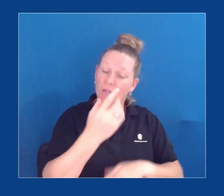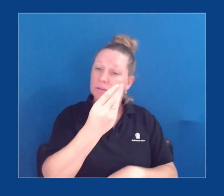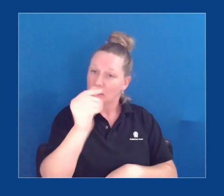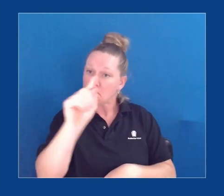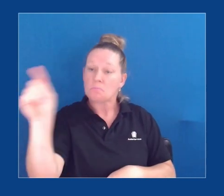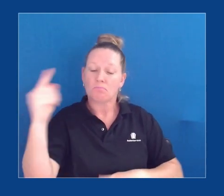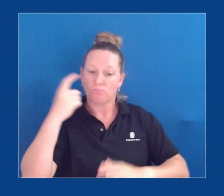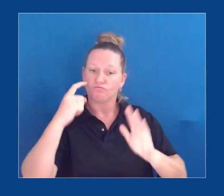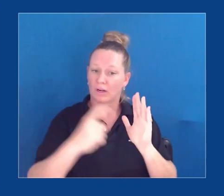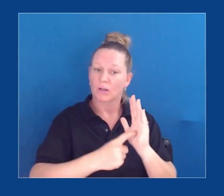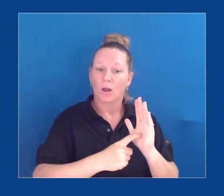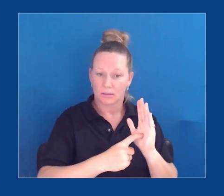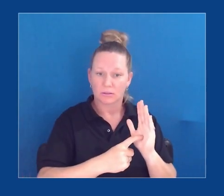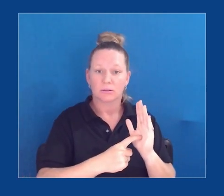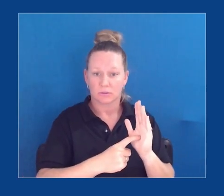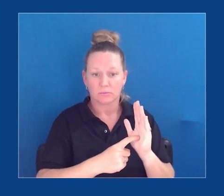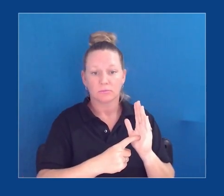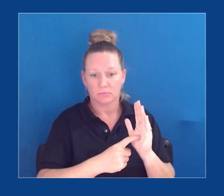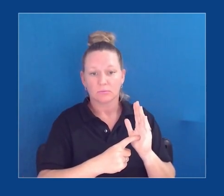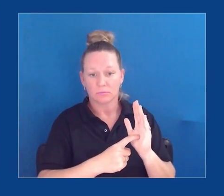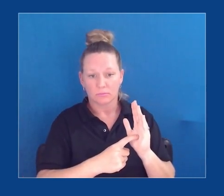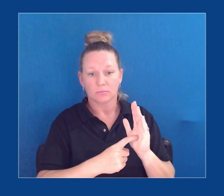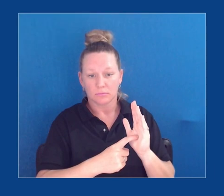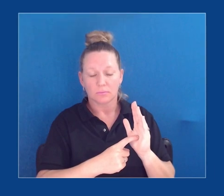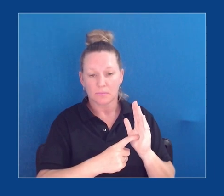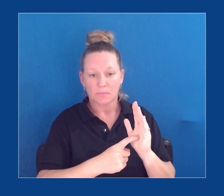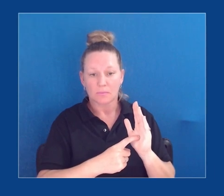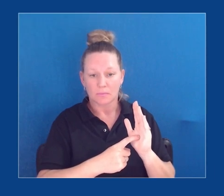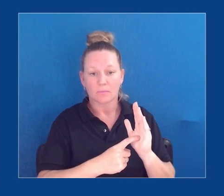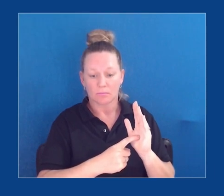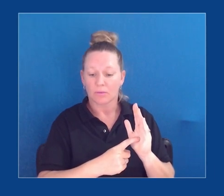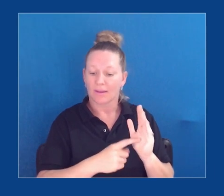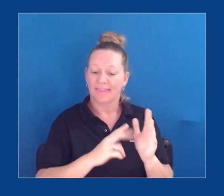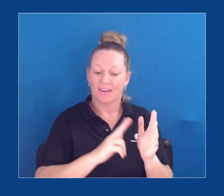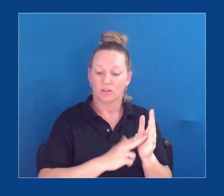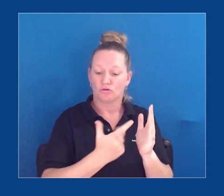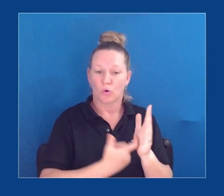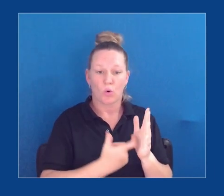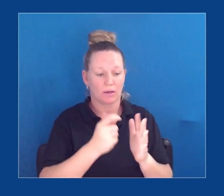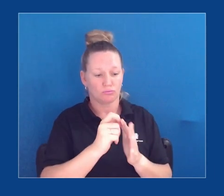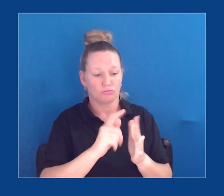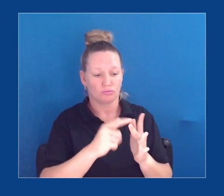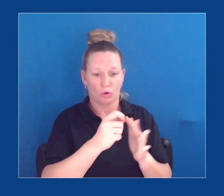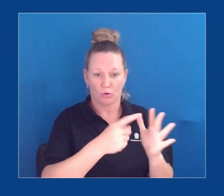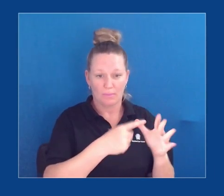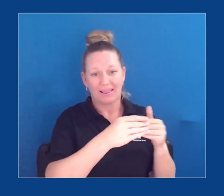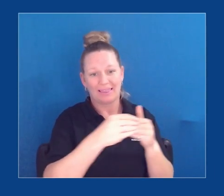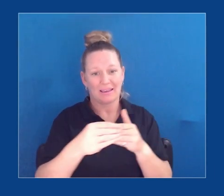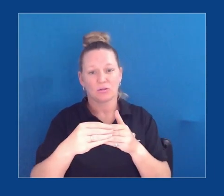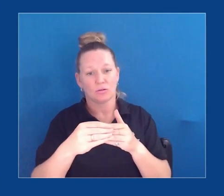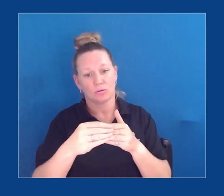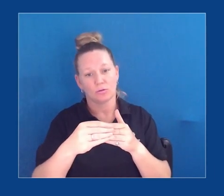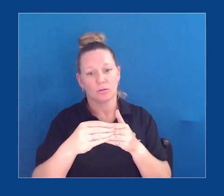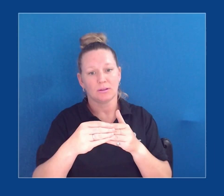this National Recording Program led to the development of the International Council of Traditional